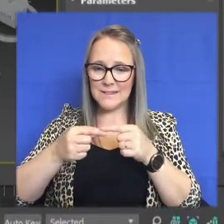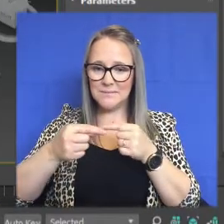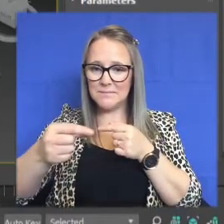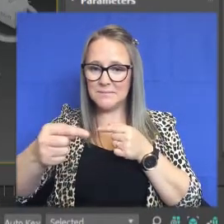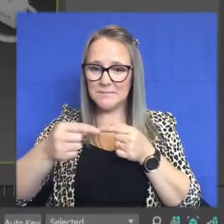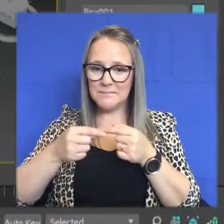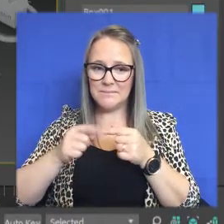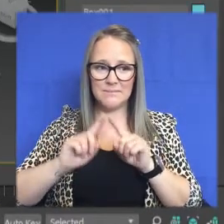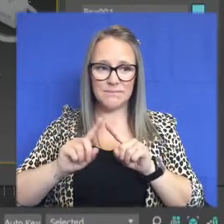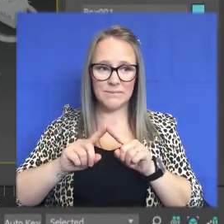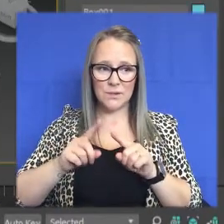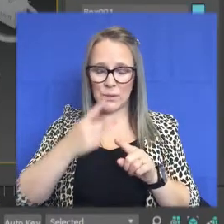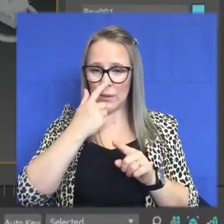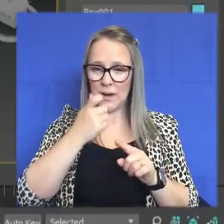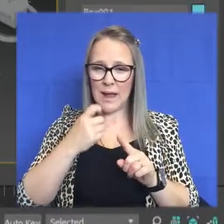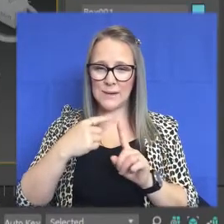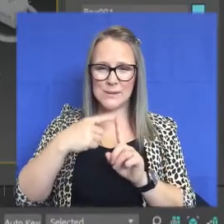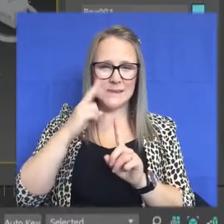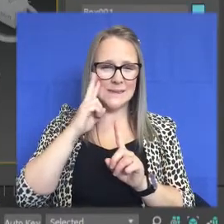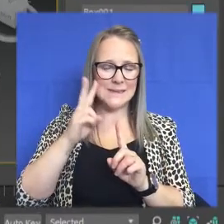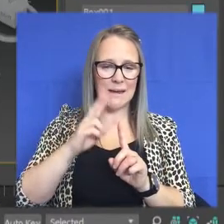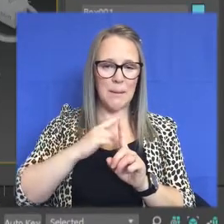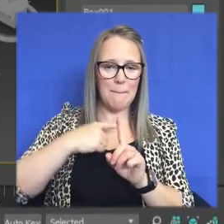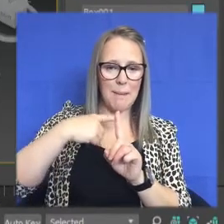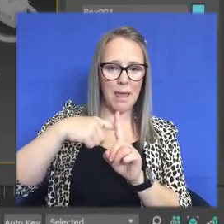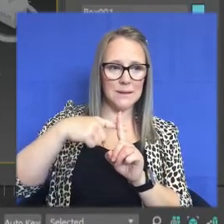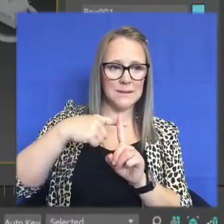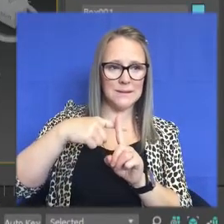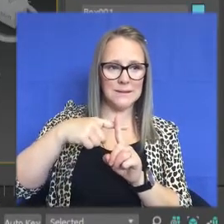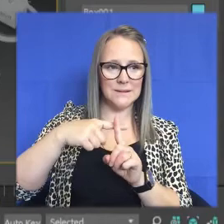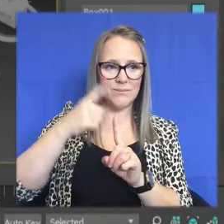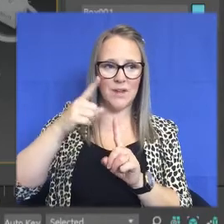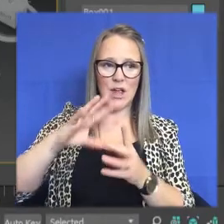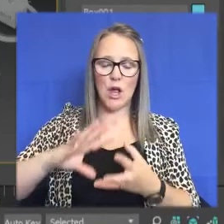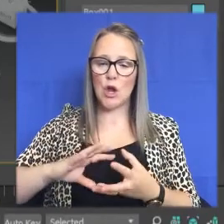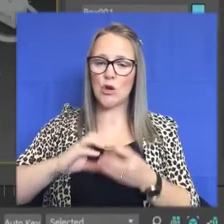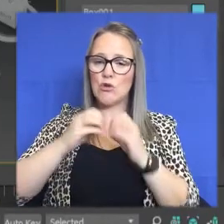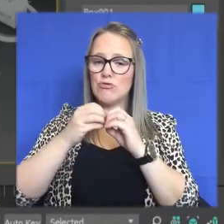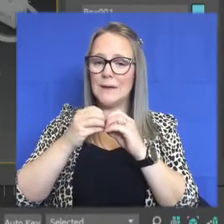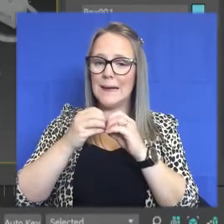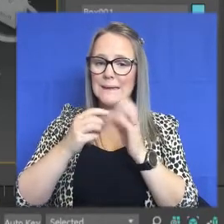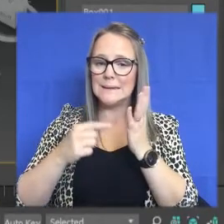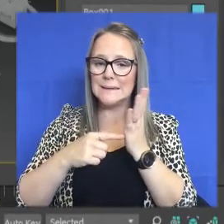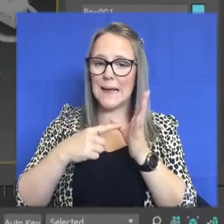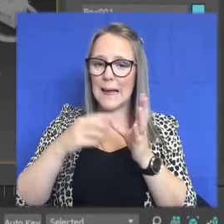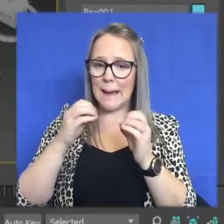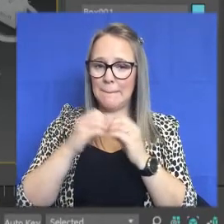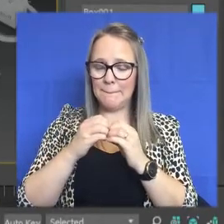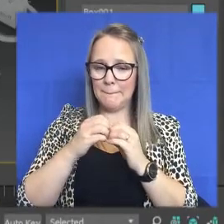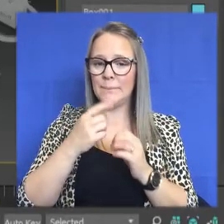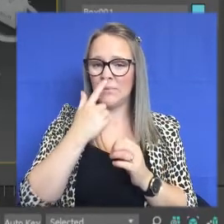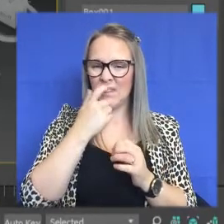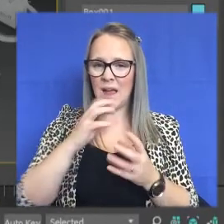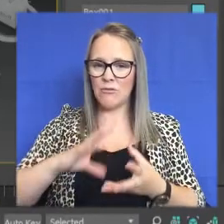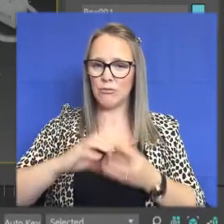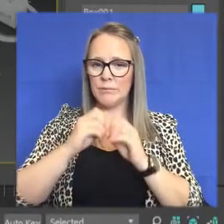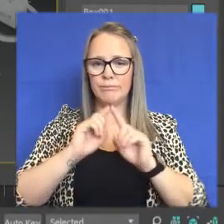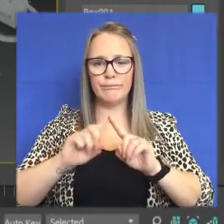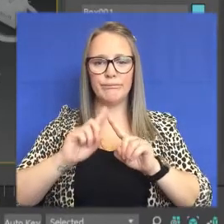hand side, the plus sign will be the create tab. That allows you basically to create multiple